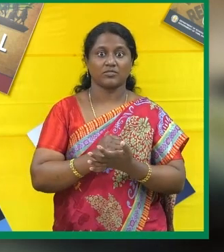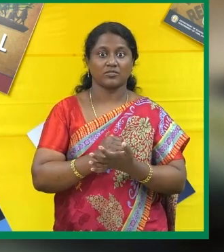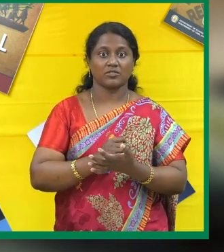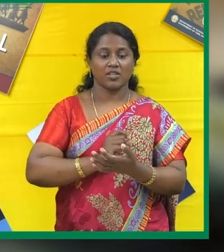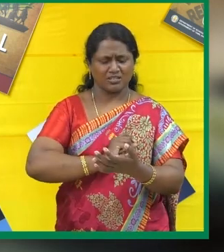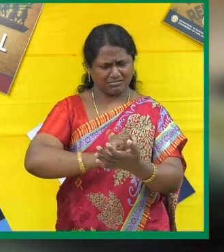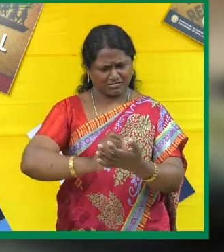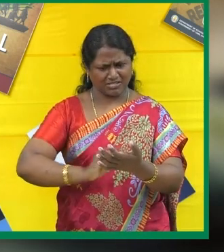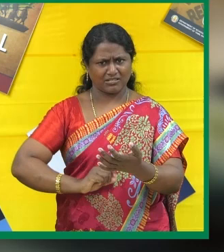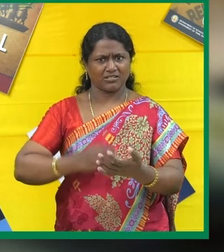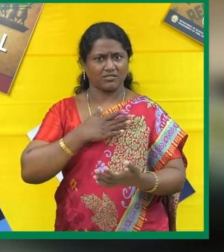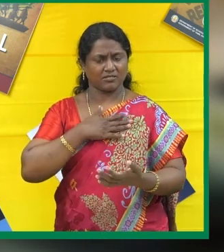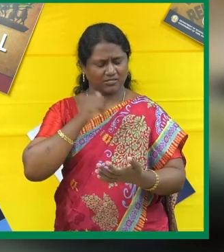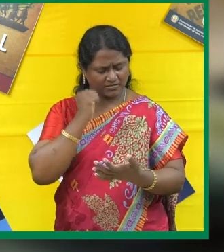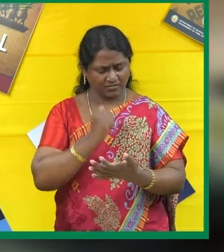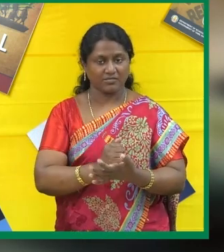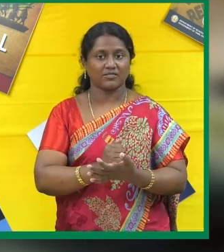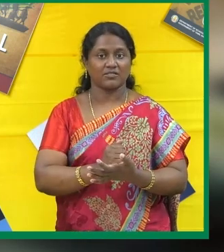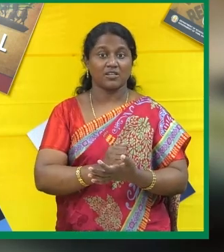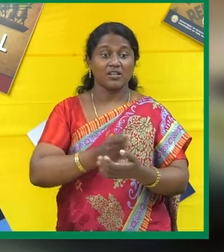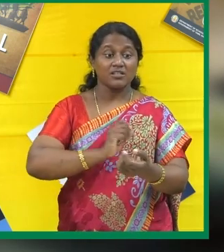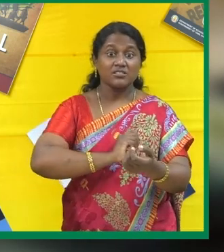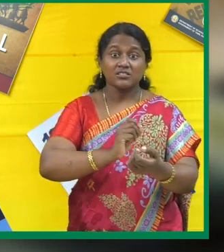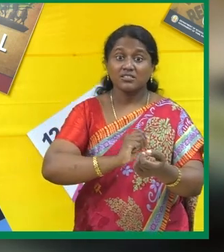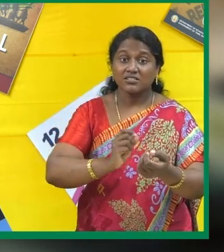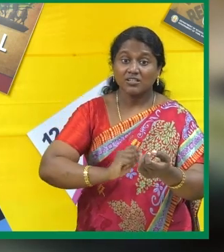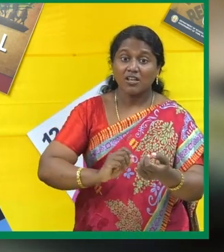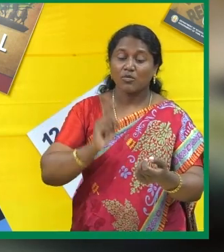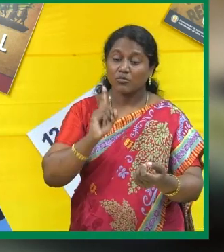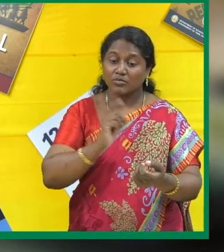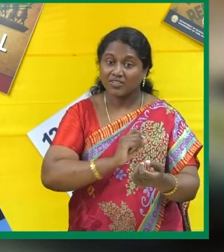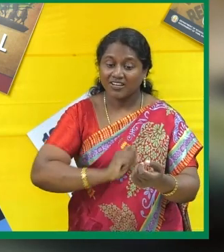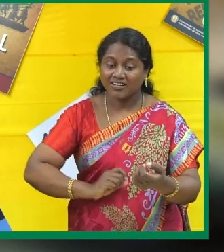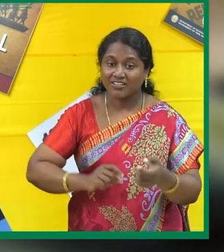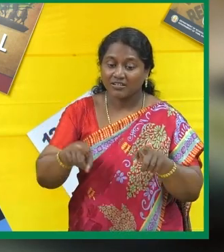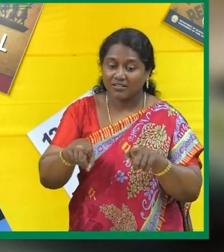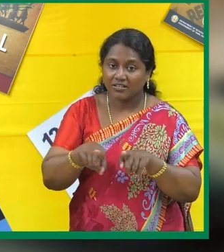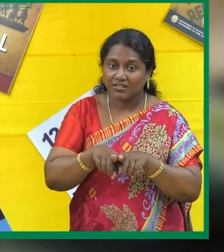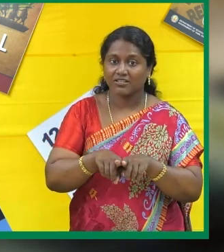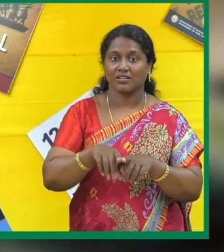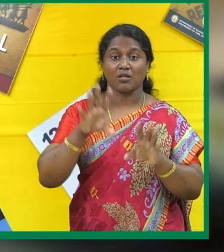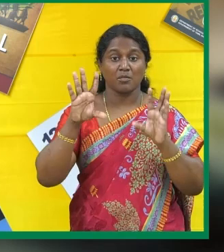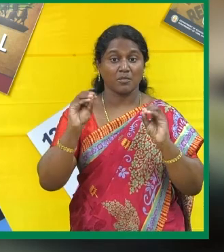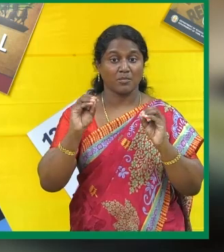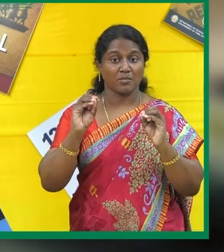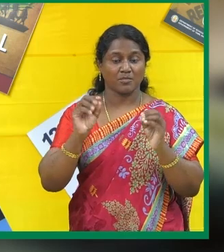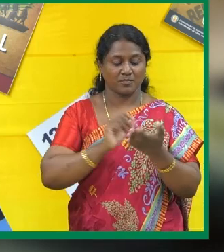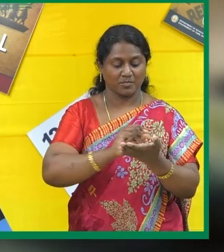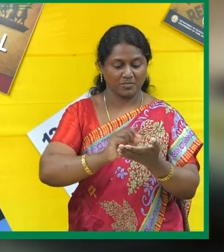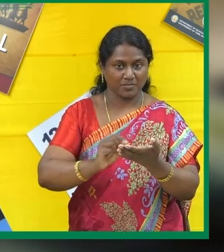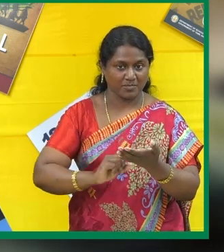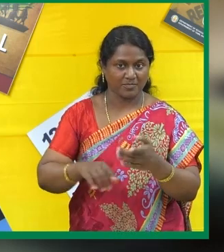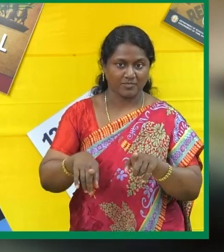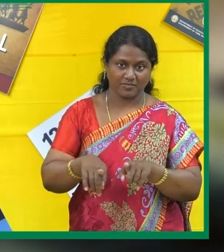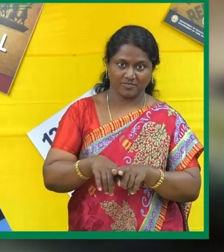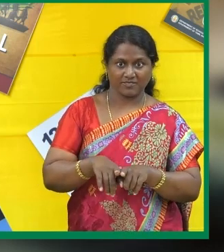perfect. Not only reading, but you must write. So, one time writing is equal to 10 times studying. So, make it a